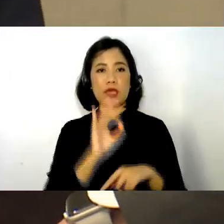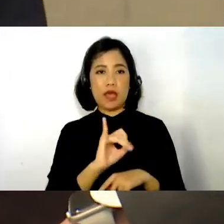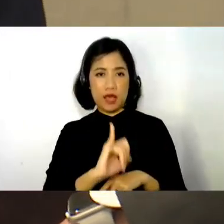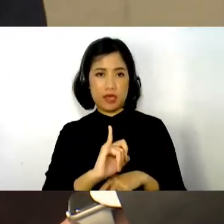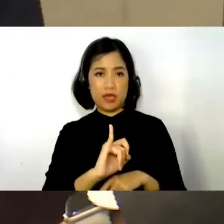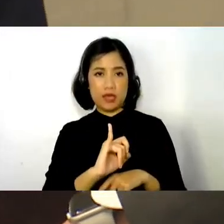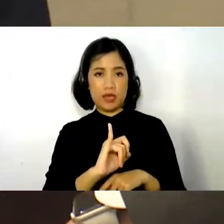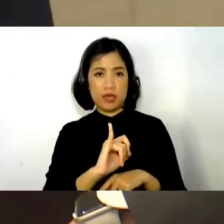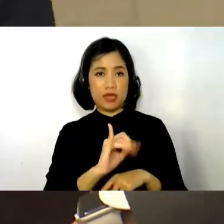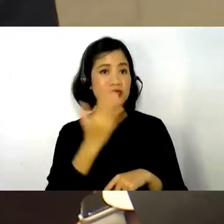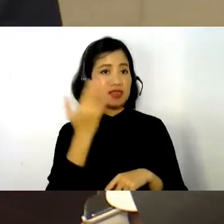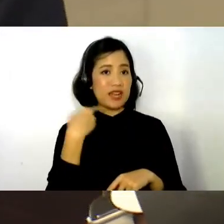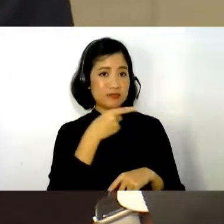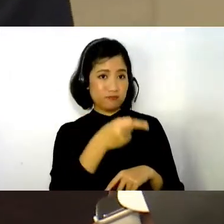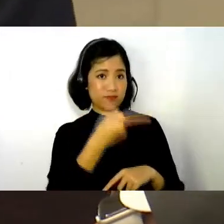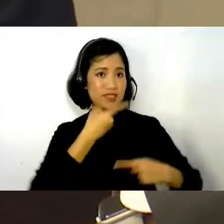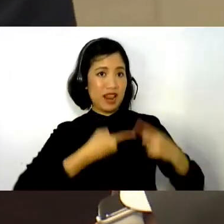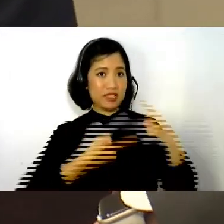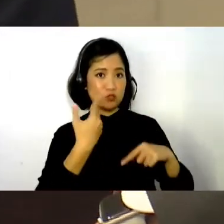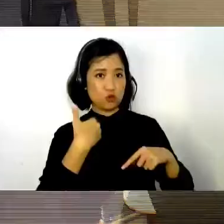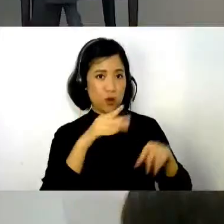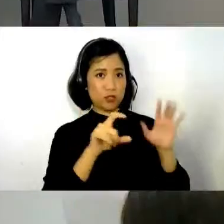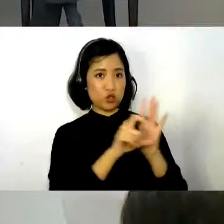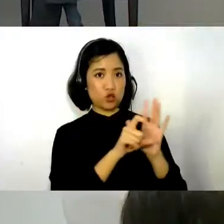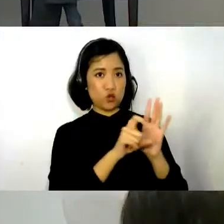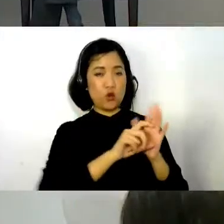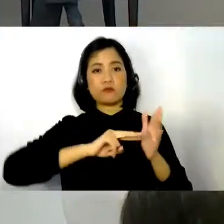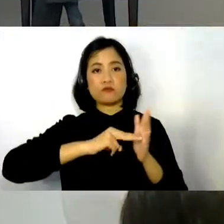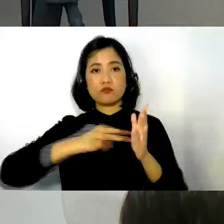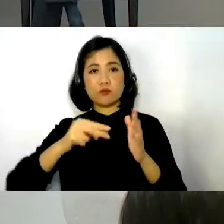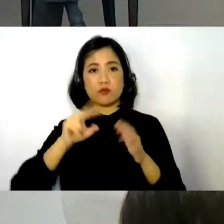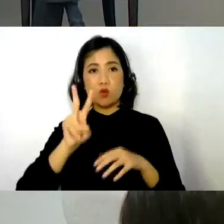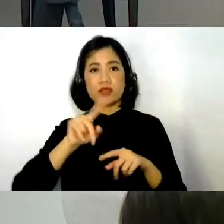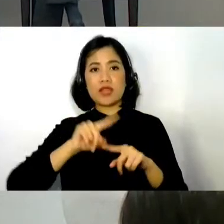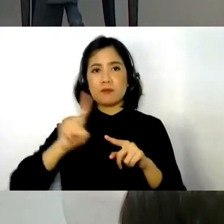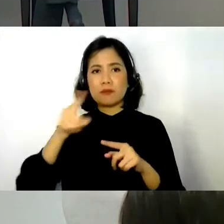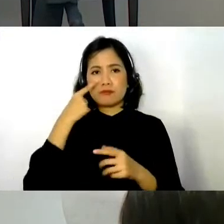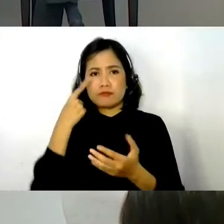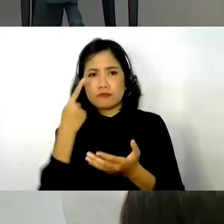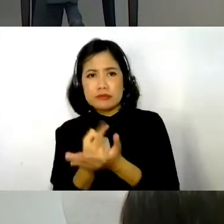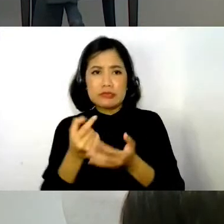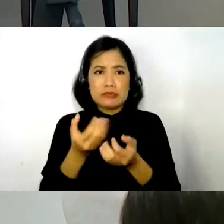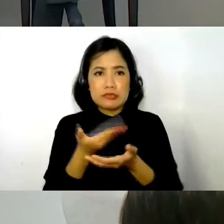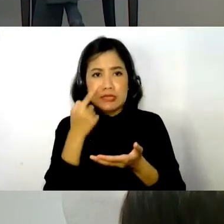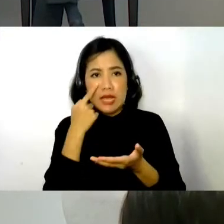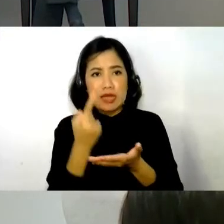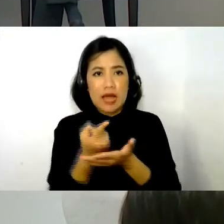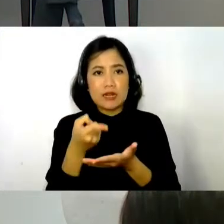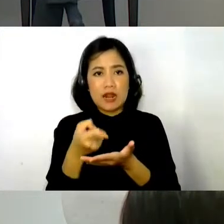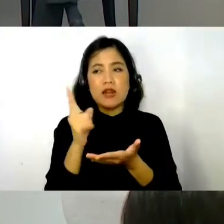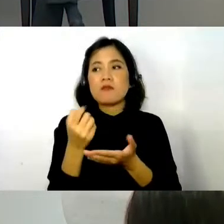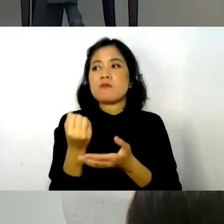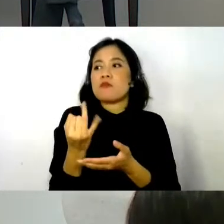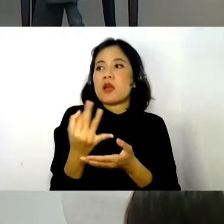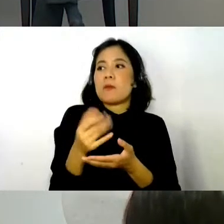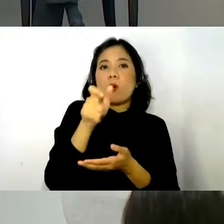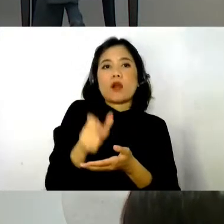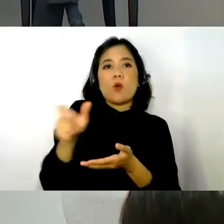we can learn, not exactly about measurement, Professor Foster, but I'm very supportive and I'm